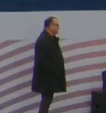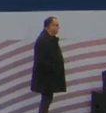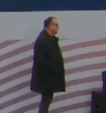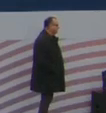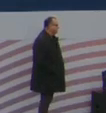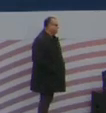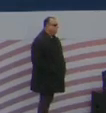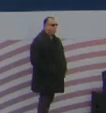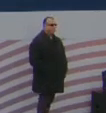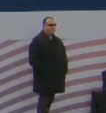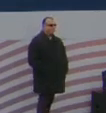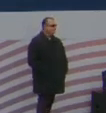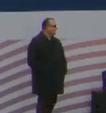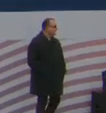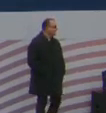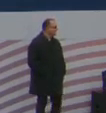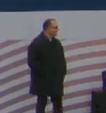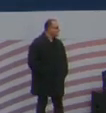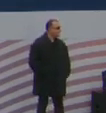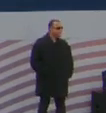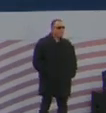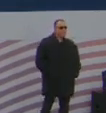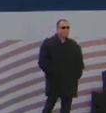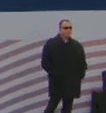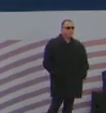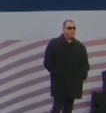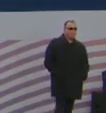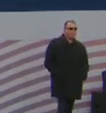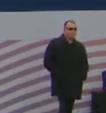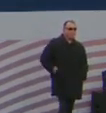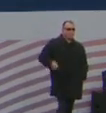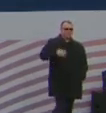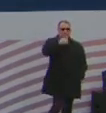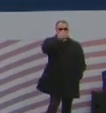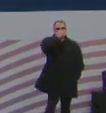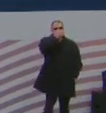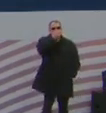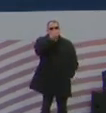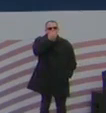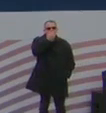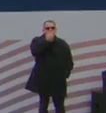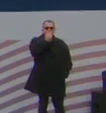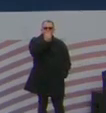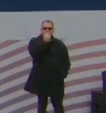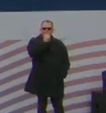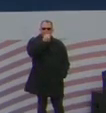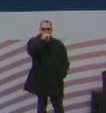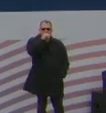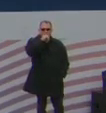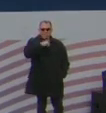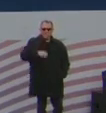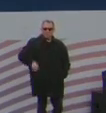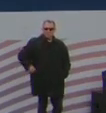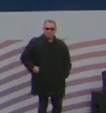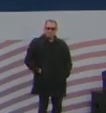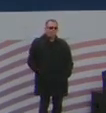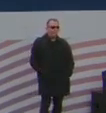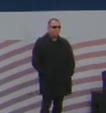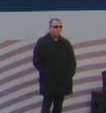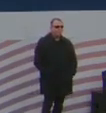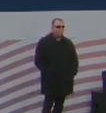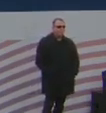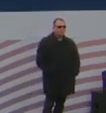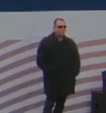government. So this is a big step up for him. It'll be interesting to see how he does that. He has a very able boss. Obviously, Shapiro is